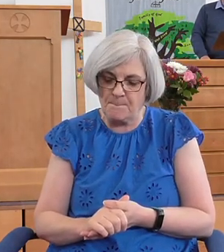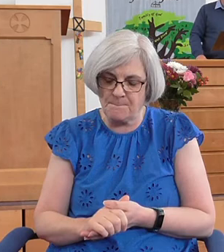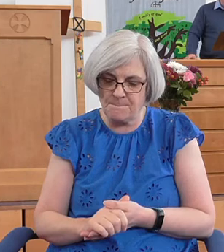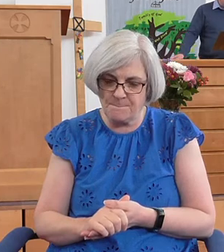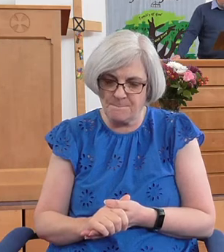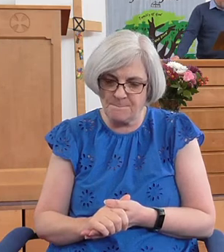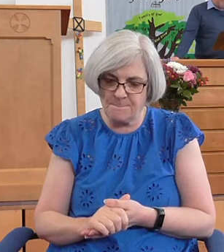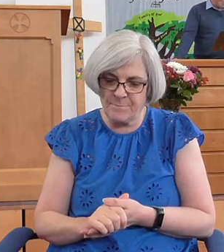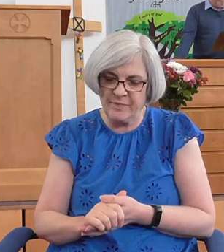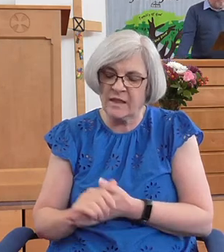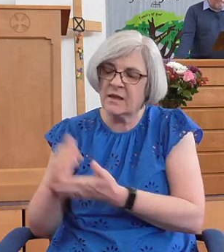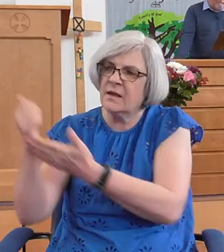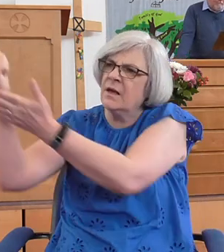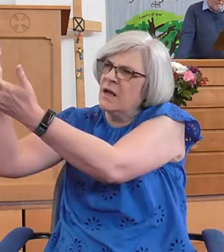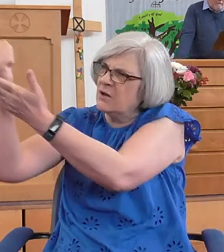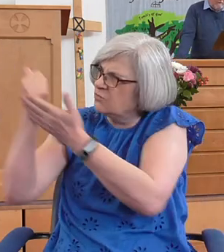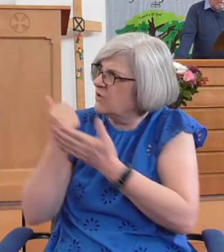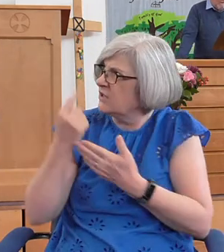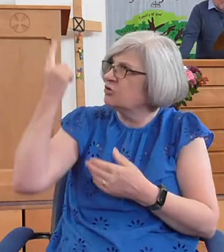Gracious God,